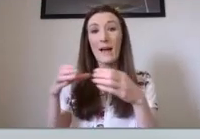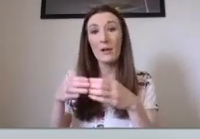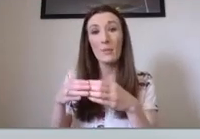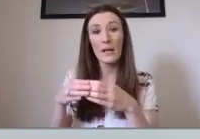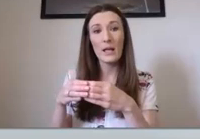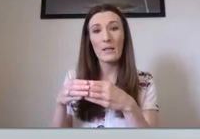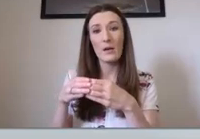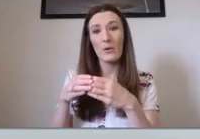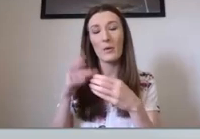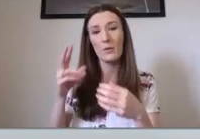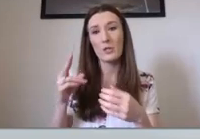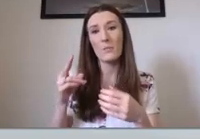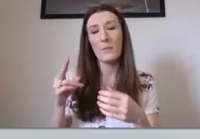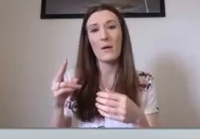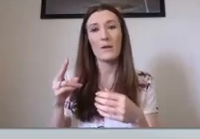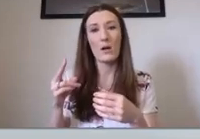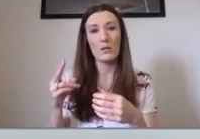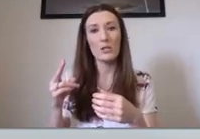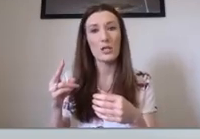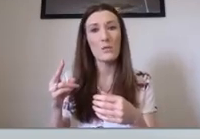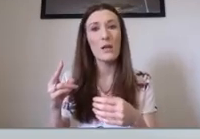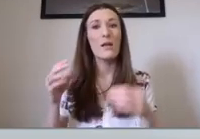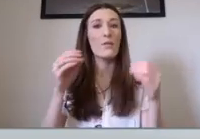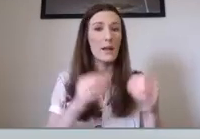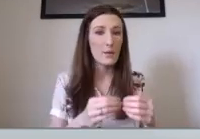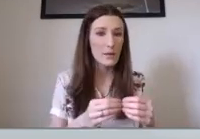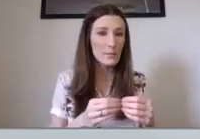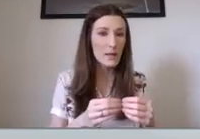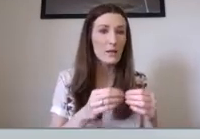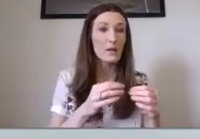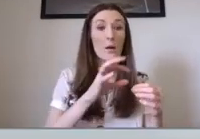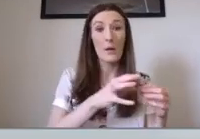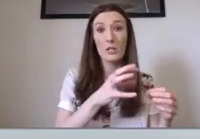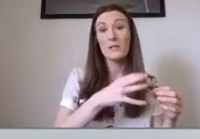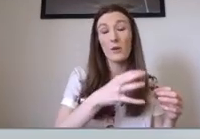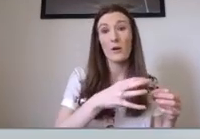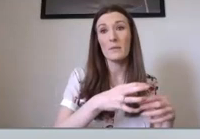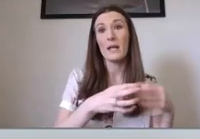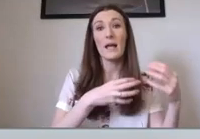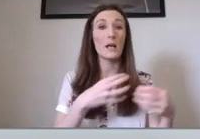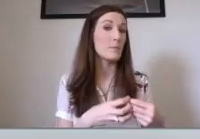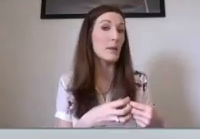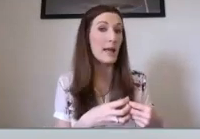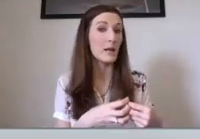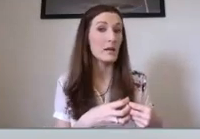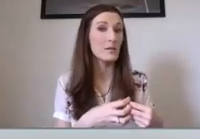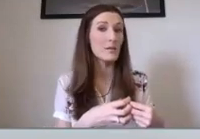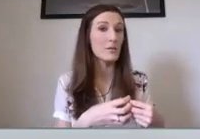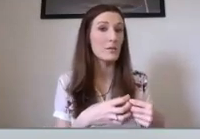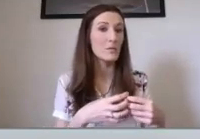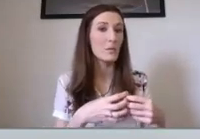Once everybody in that group or those two people have acknowledged you, then you explain, apologize for interrupting,